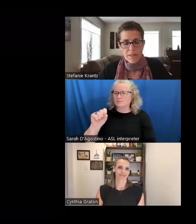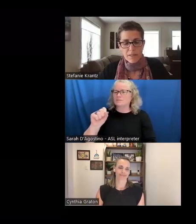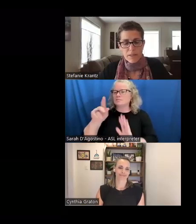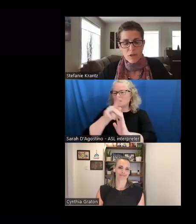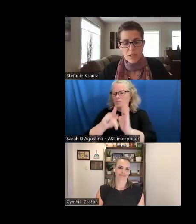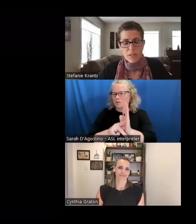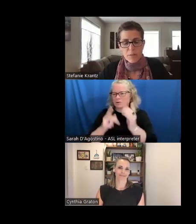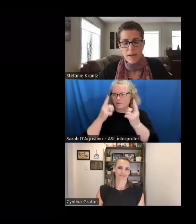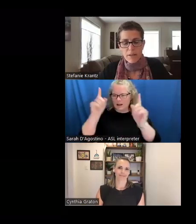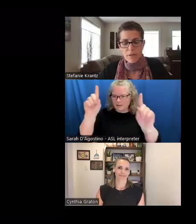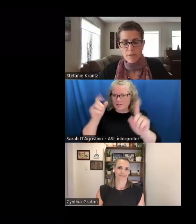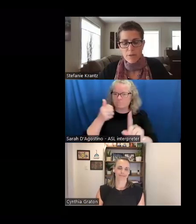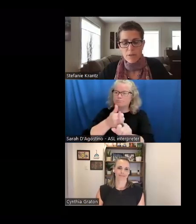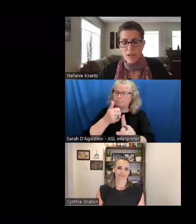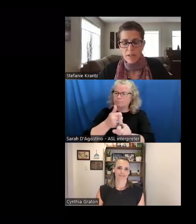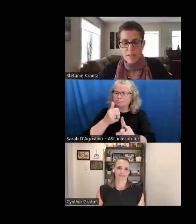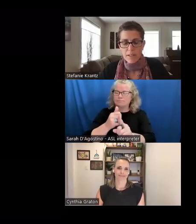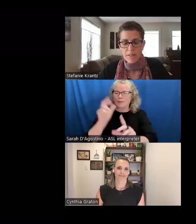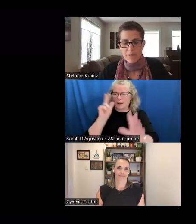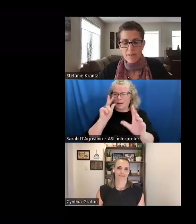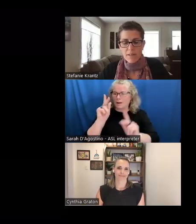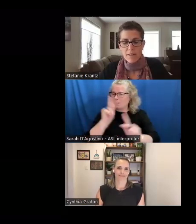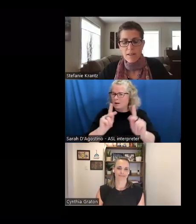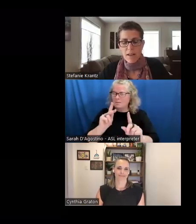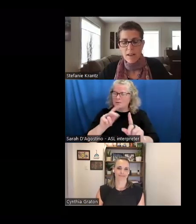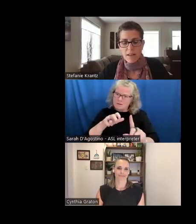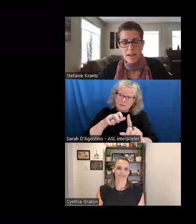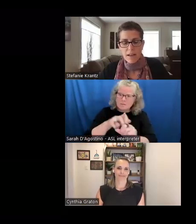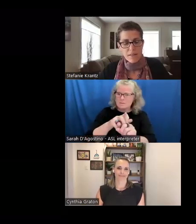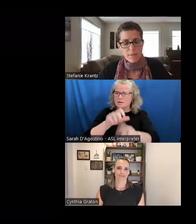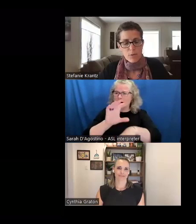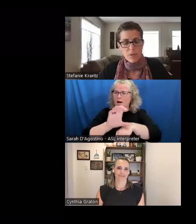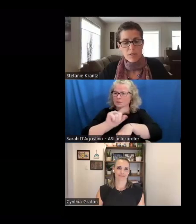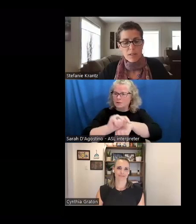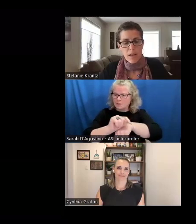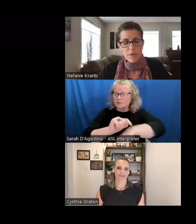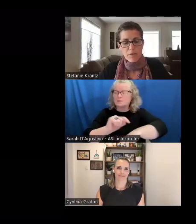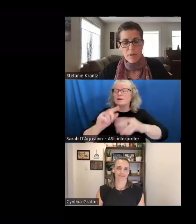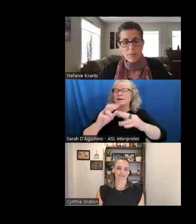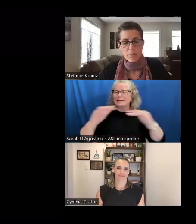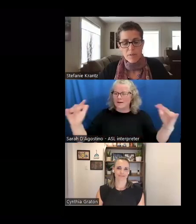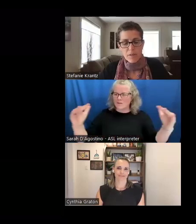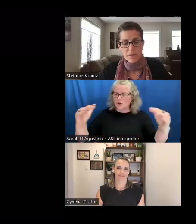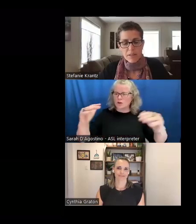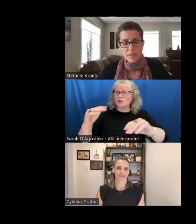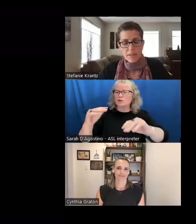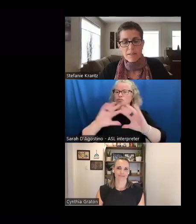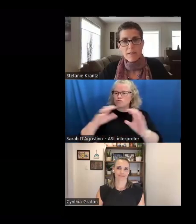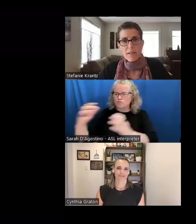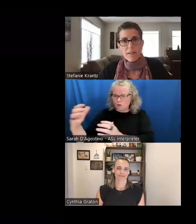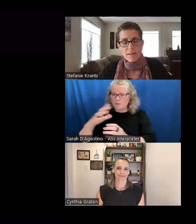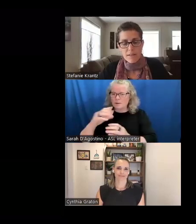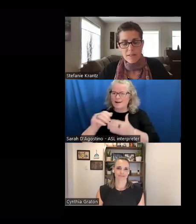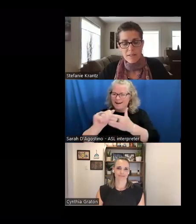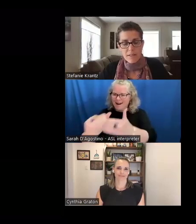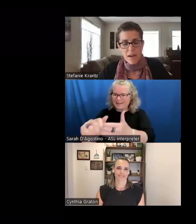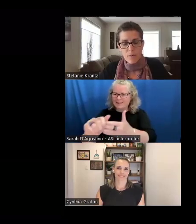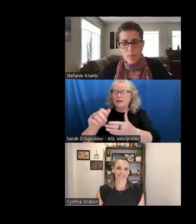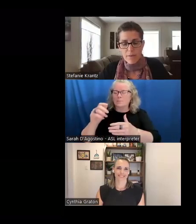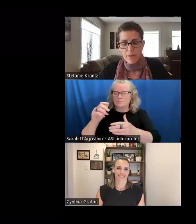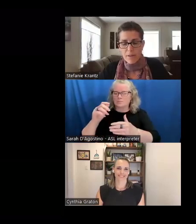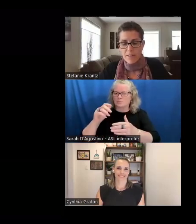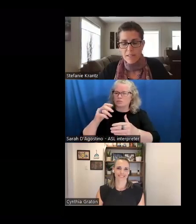and consultant, she inspires diverse audiences and guides them toward collaborative problem solving.